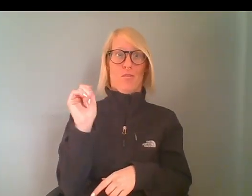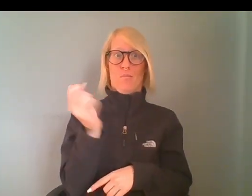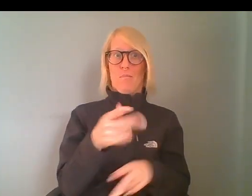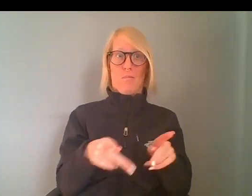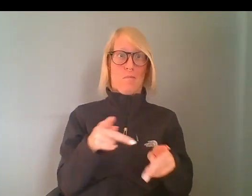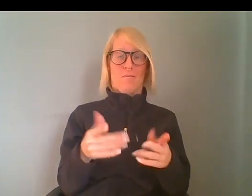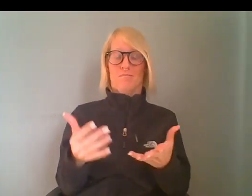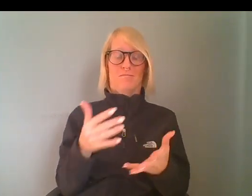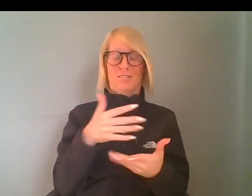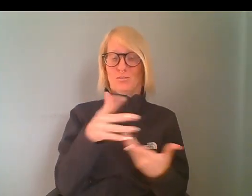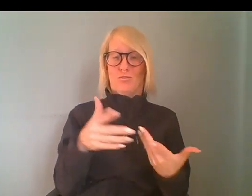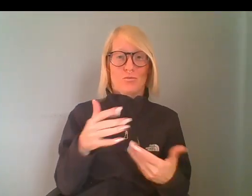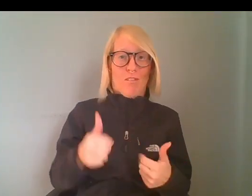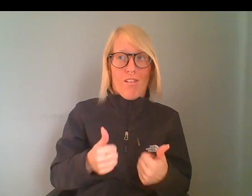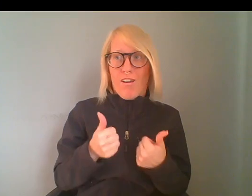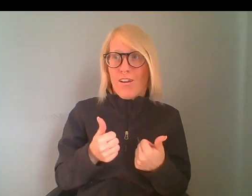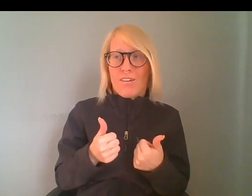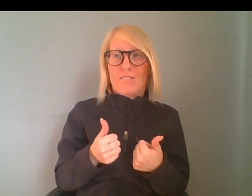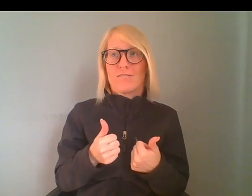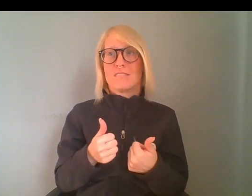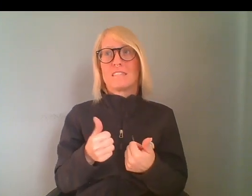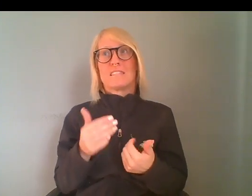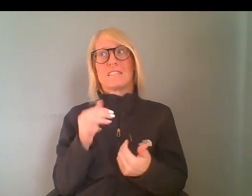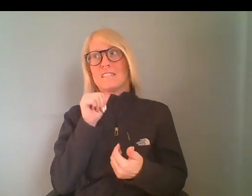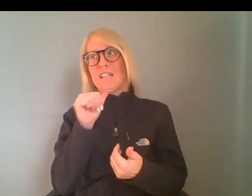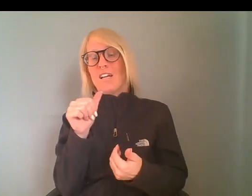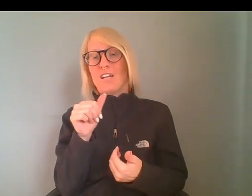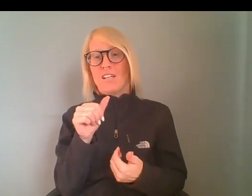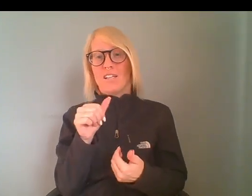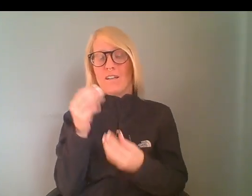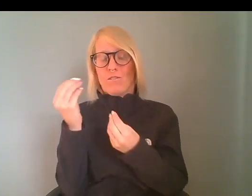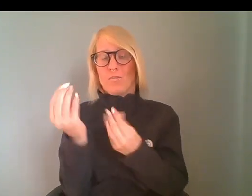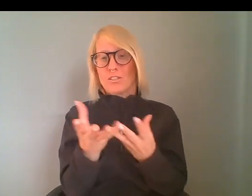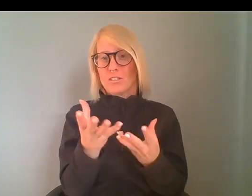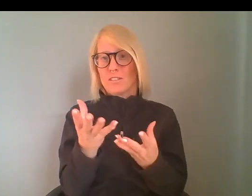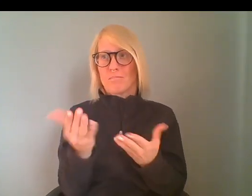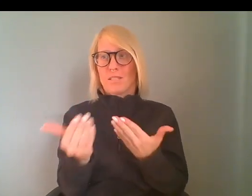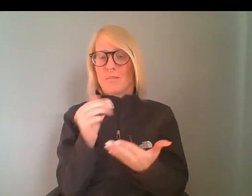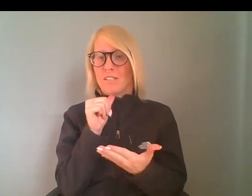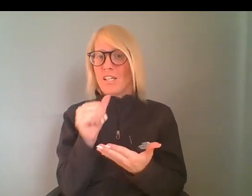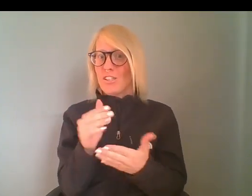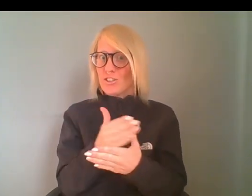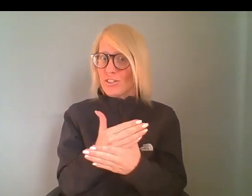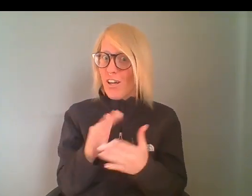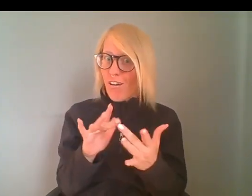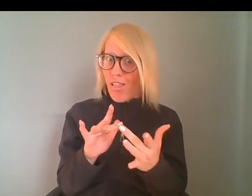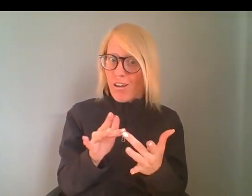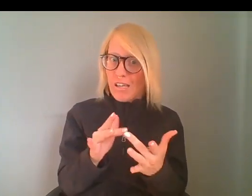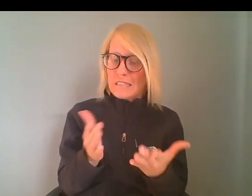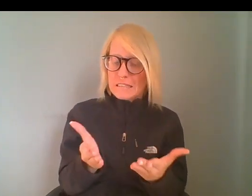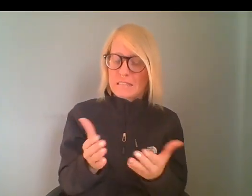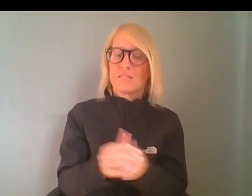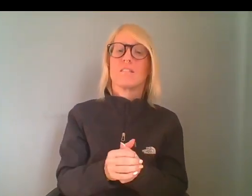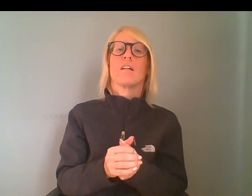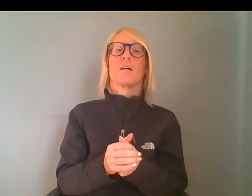life that shouldn't necessarily be sharing that online. So you'll see a lot of interesting things if you start poking around